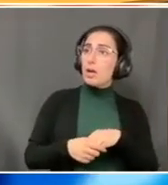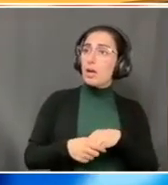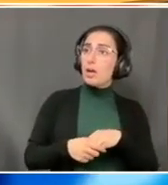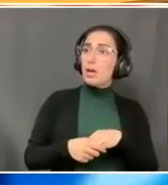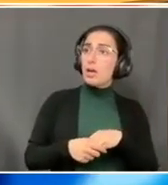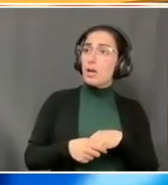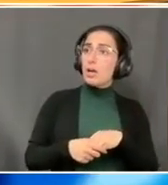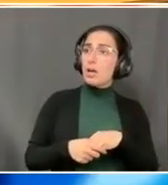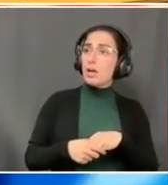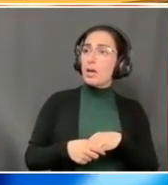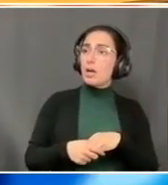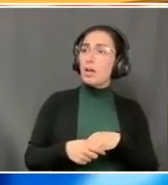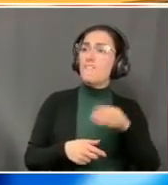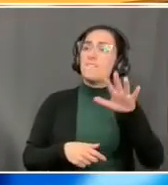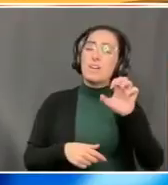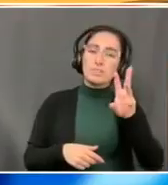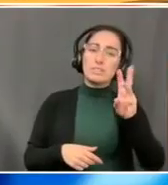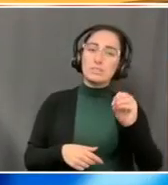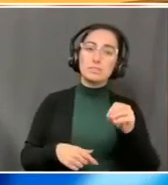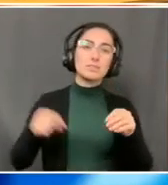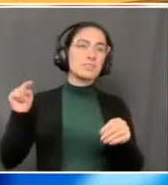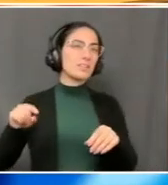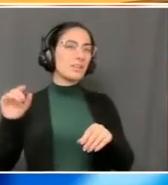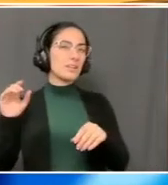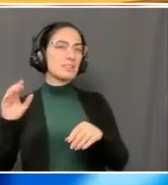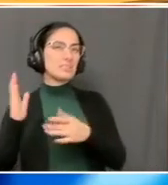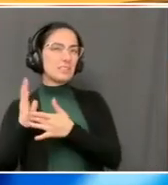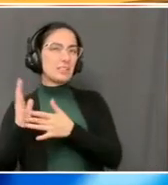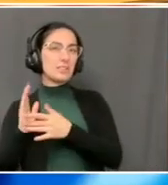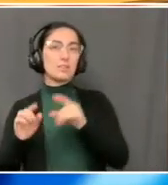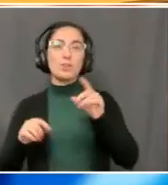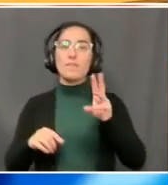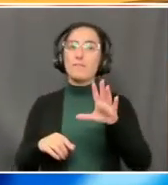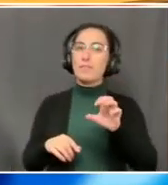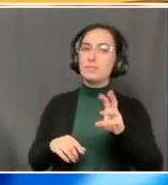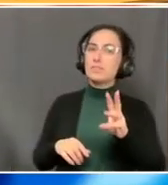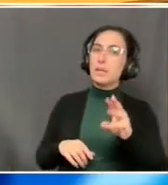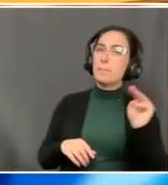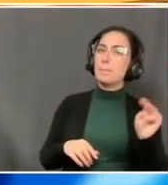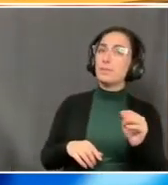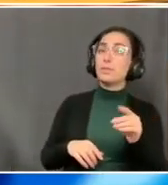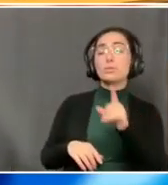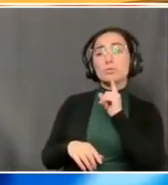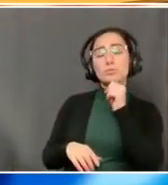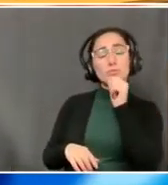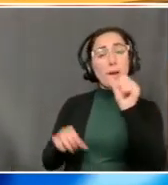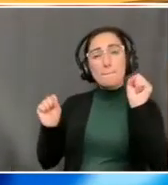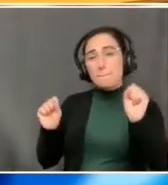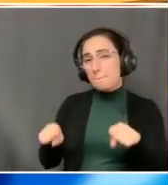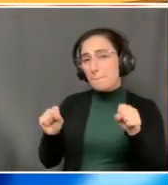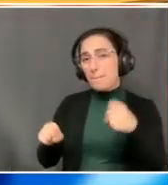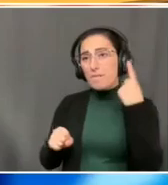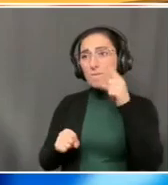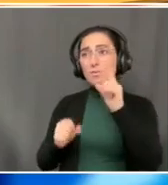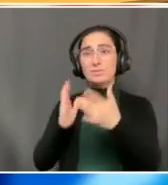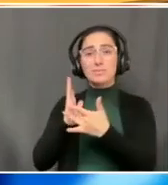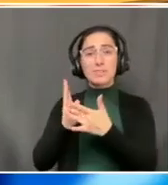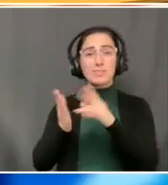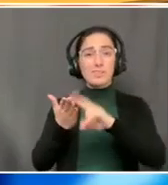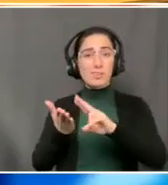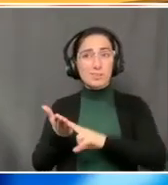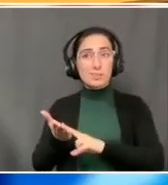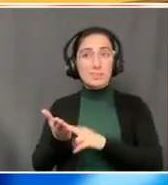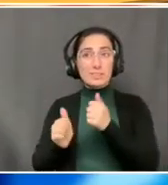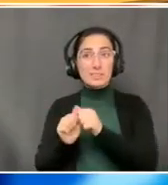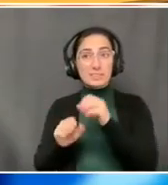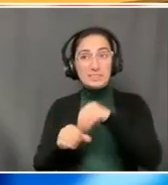This was just tech contracts. $566 million, and so certainly it's not possible for the tech contracts within any 1 year